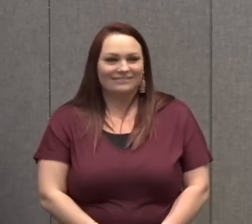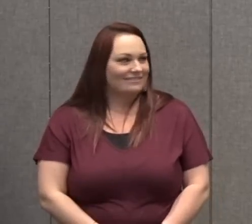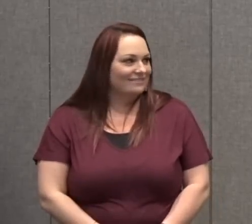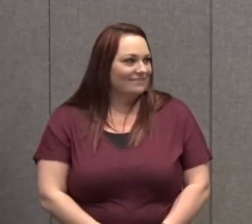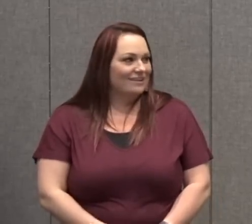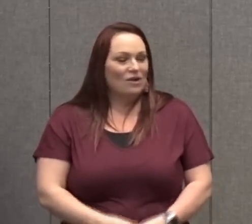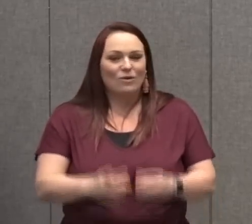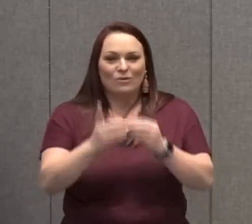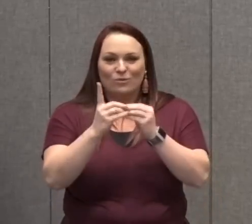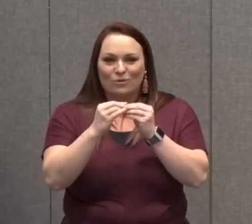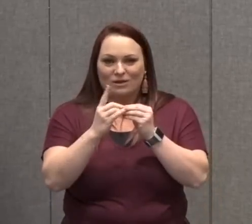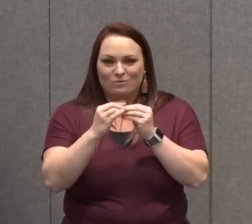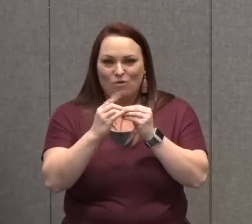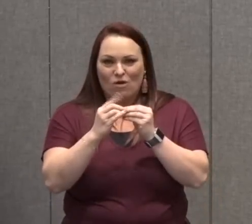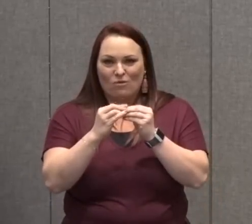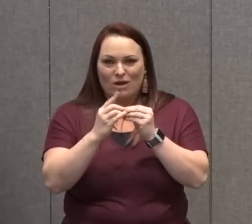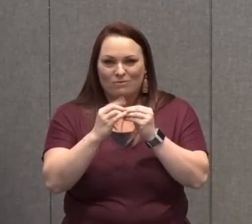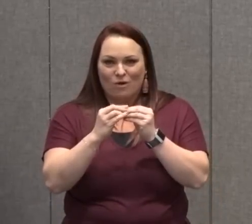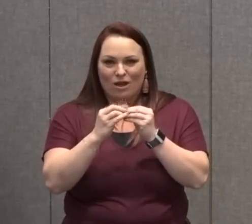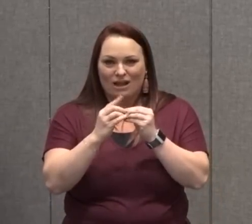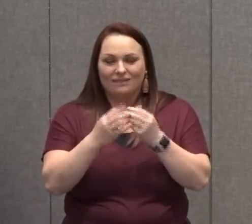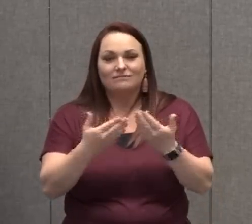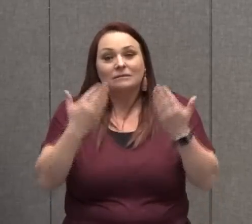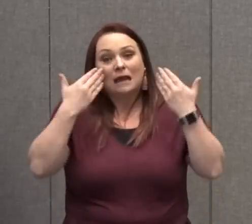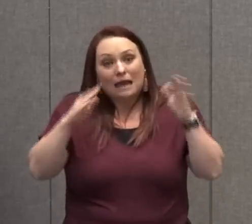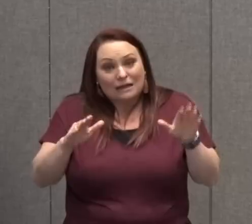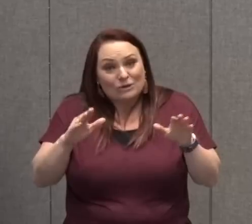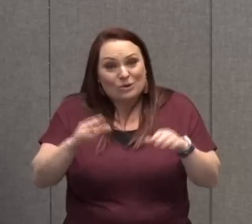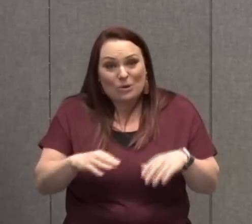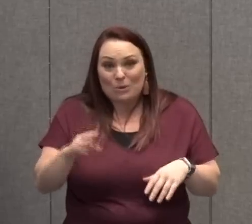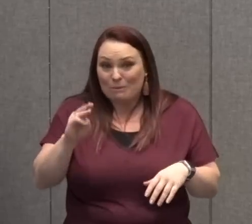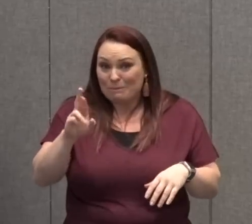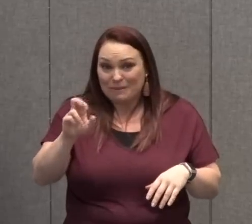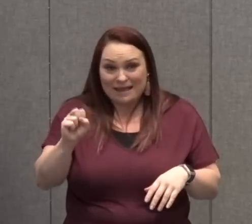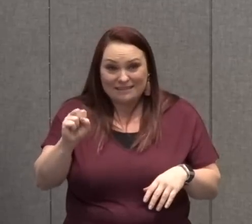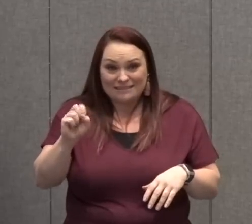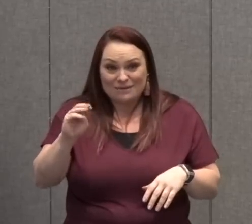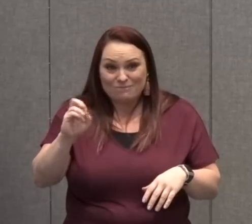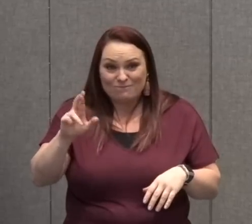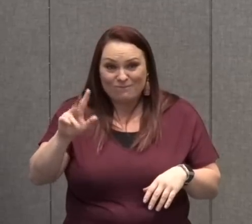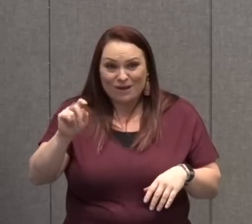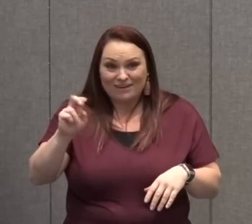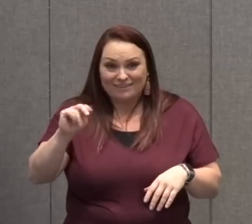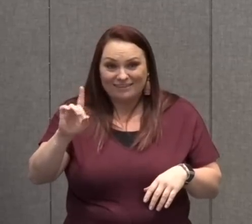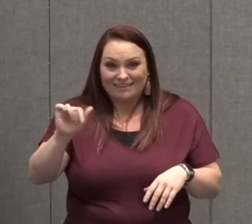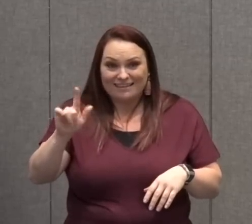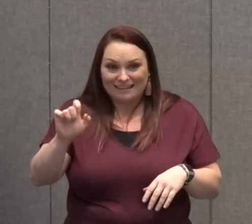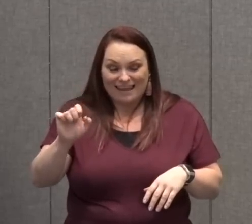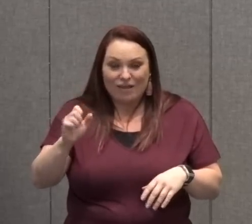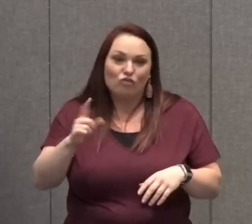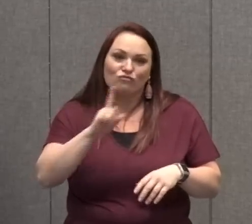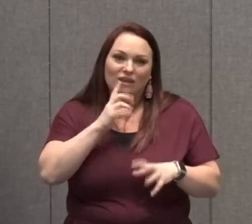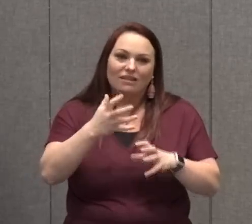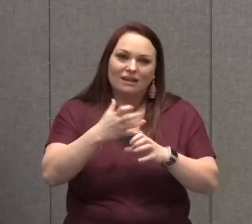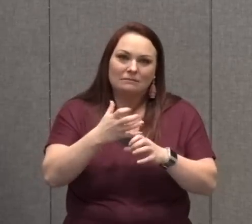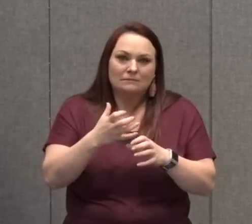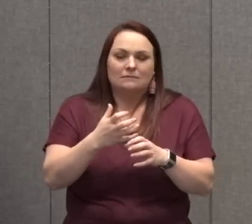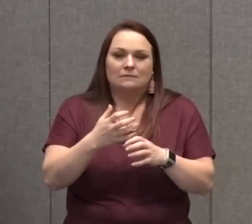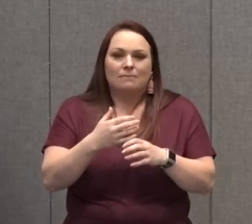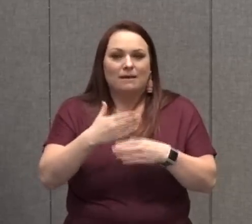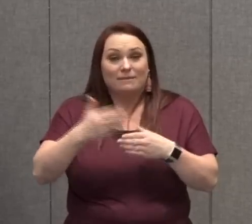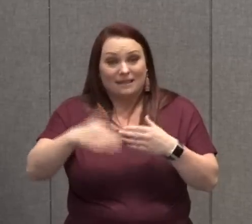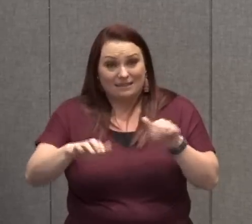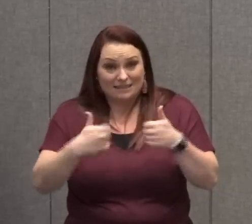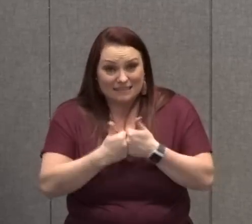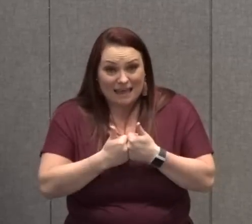one more I don't know Miss Martindale this has really got me what about maybe at the end of this